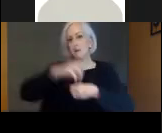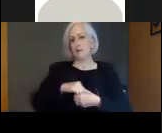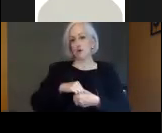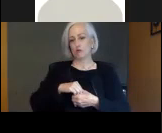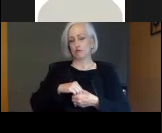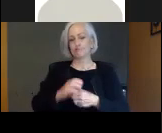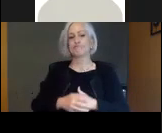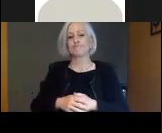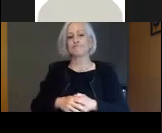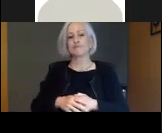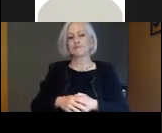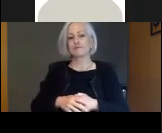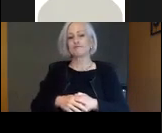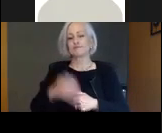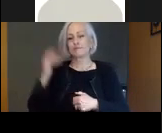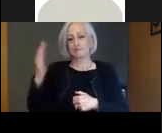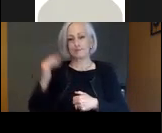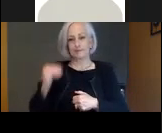conference. Next slide.